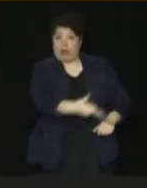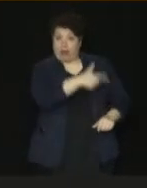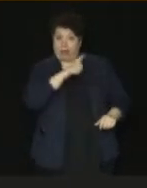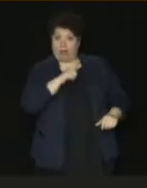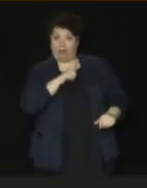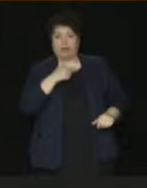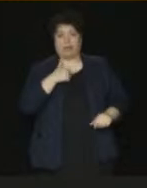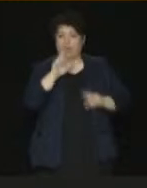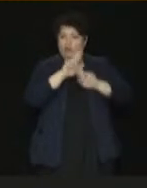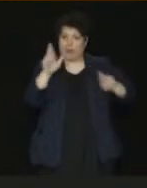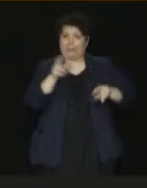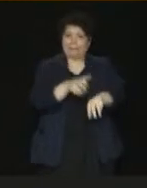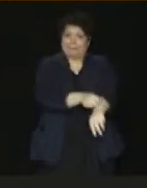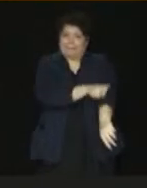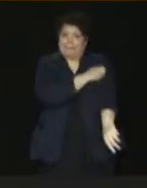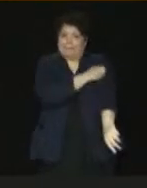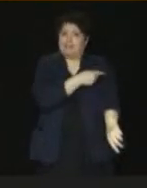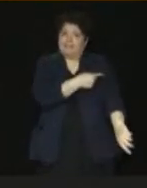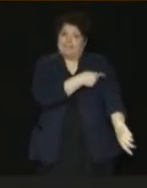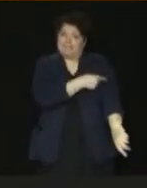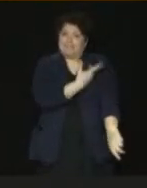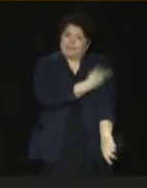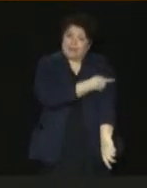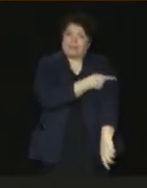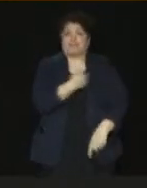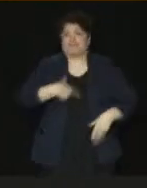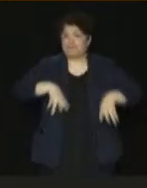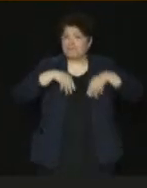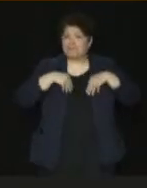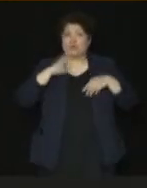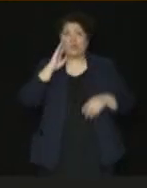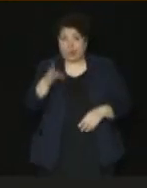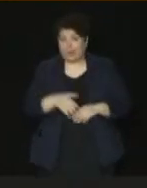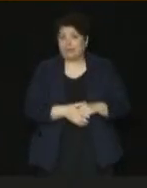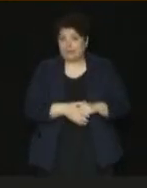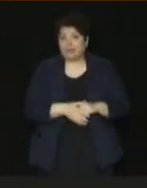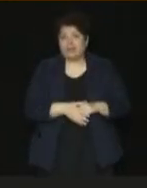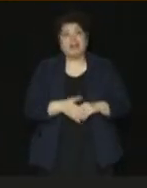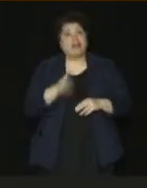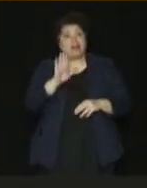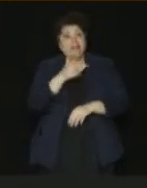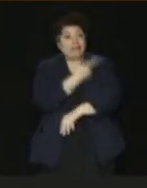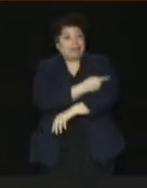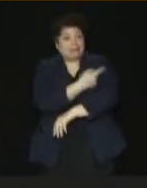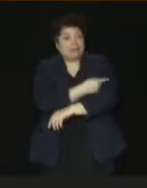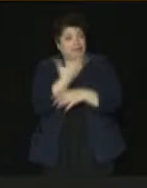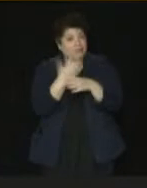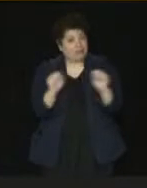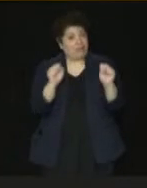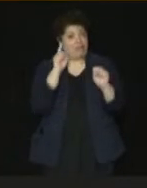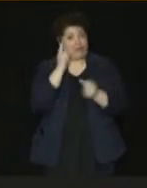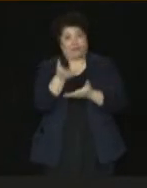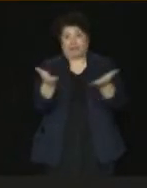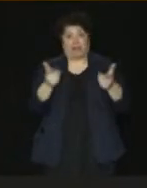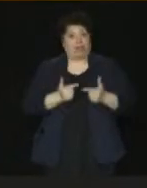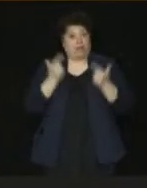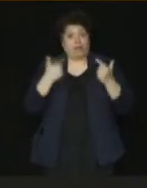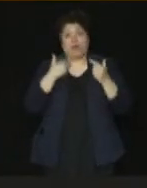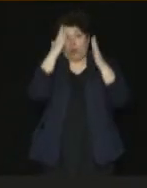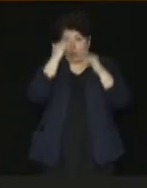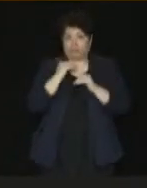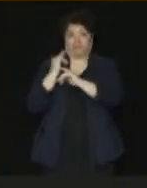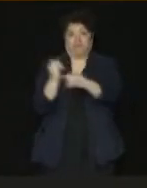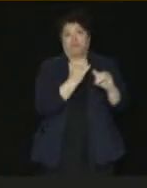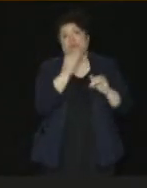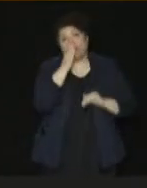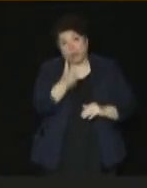my sleeve and get my doses. These vaccines save lives, so I hope you'll join me. As part of our rollout plan,